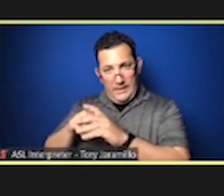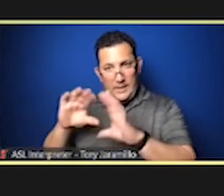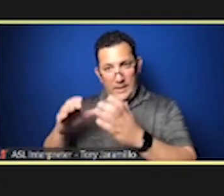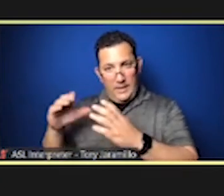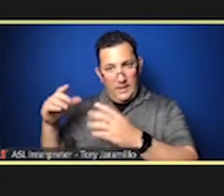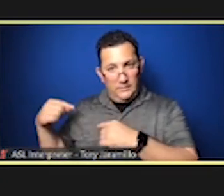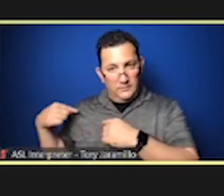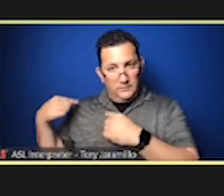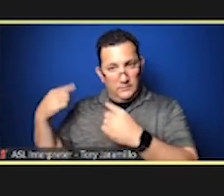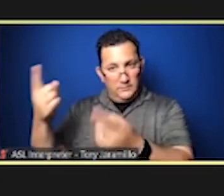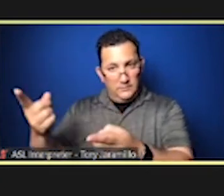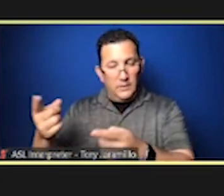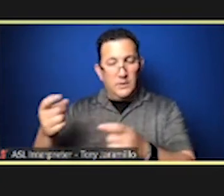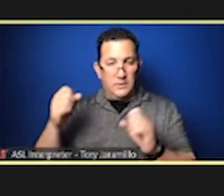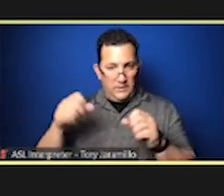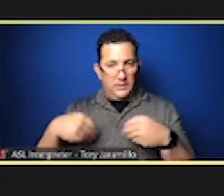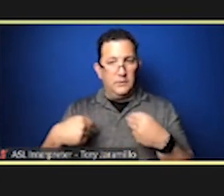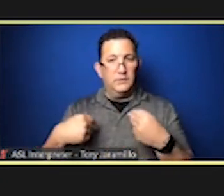credit.